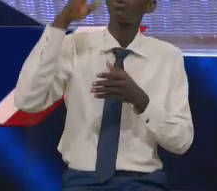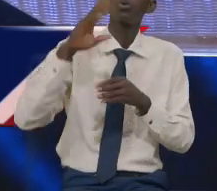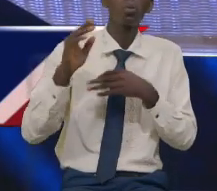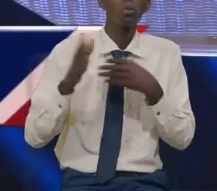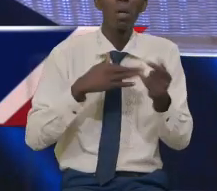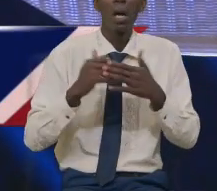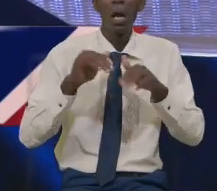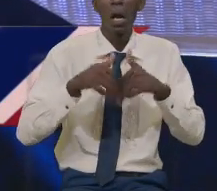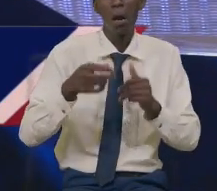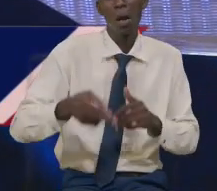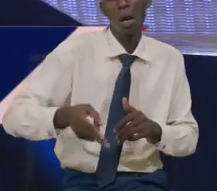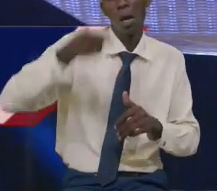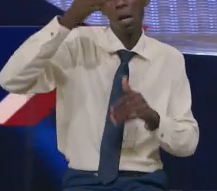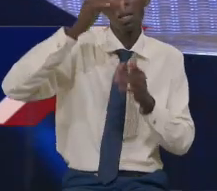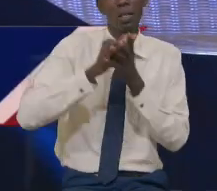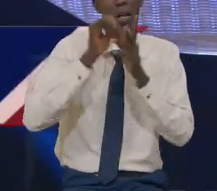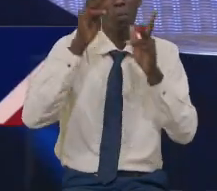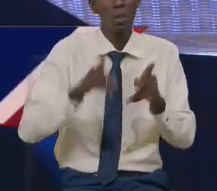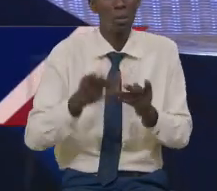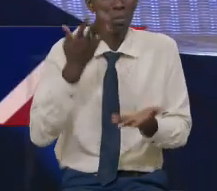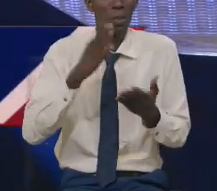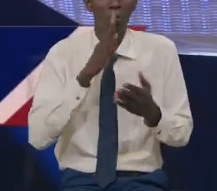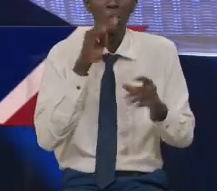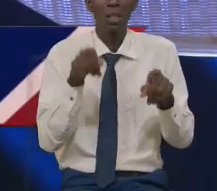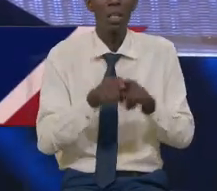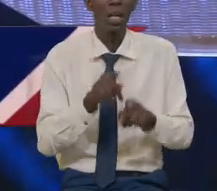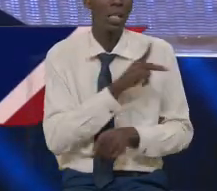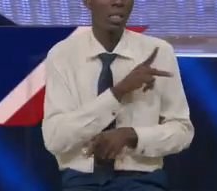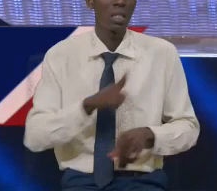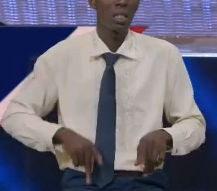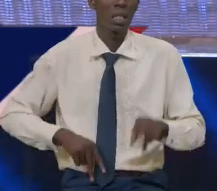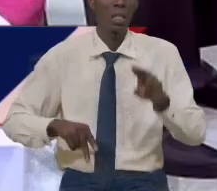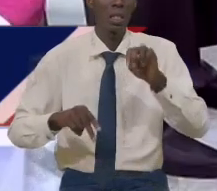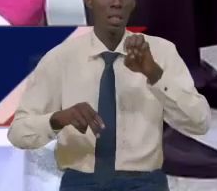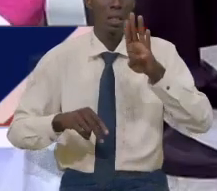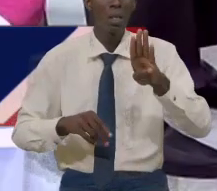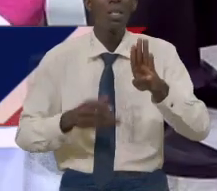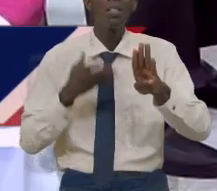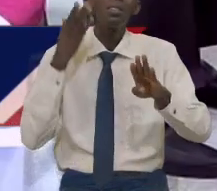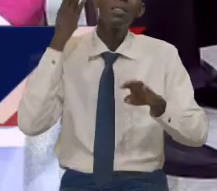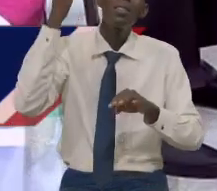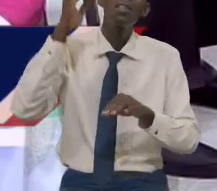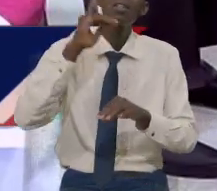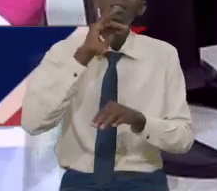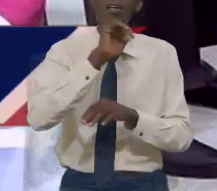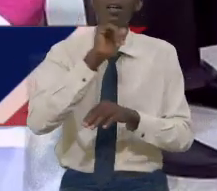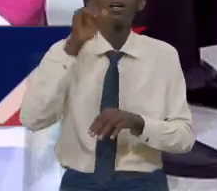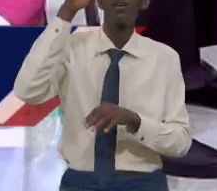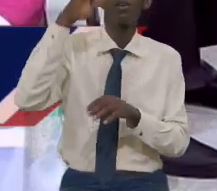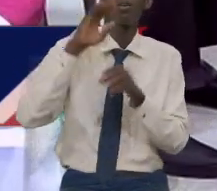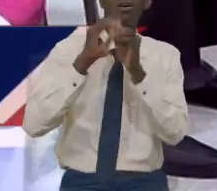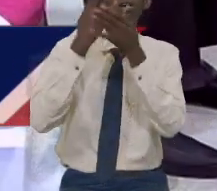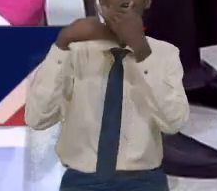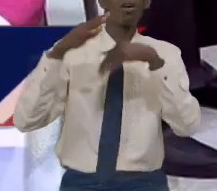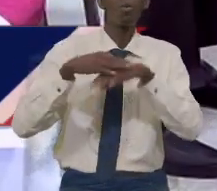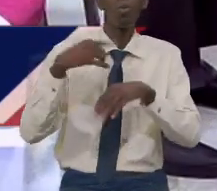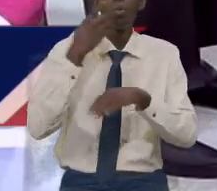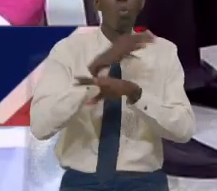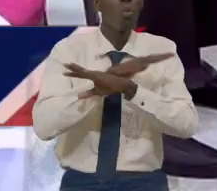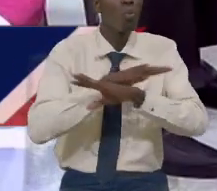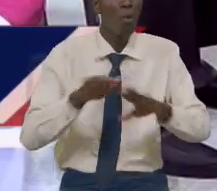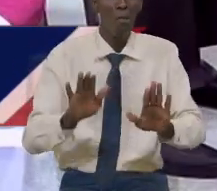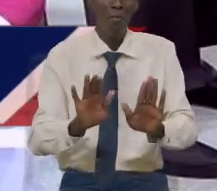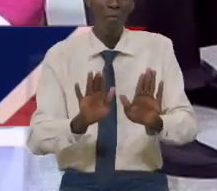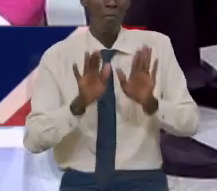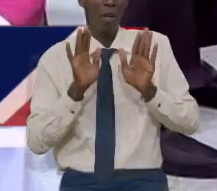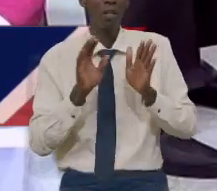a person may be, like Nebuchadnezzar, there is a God in heaven that does not fear his